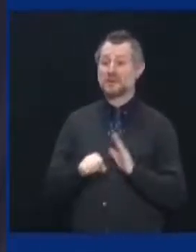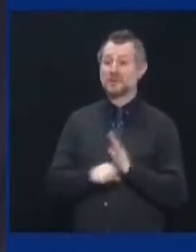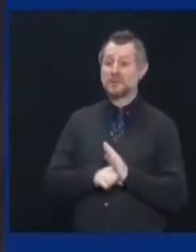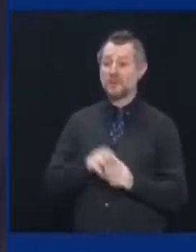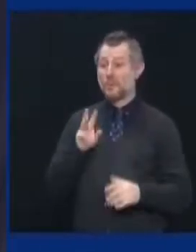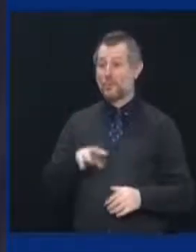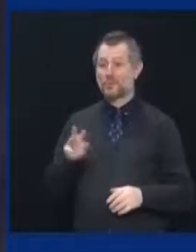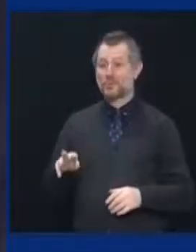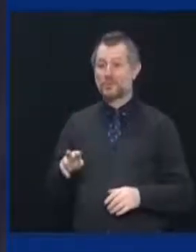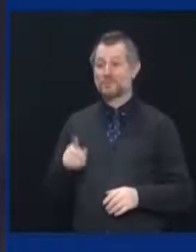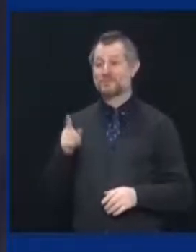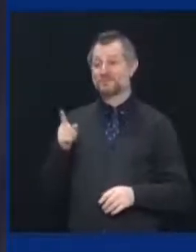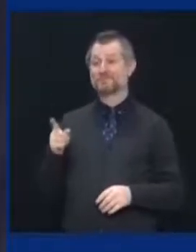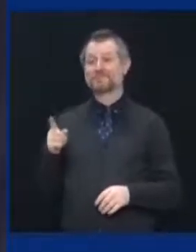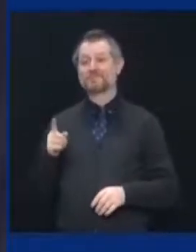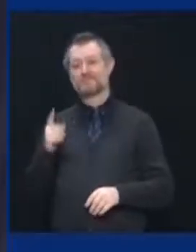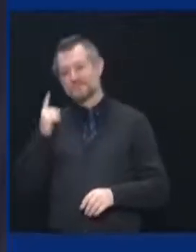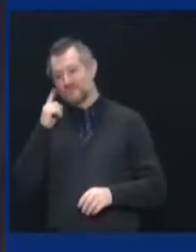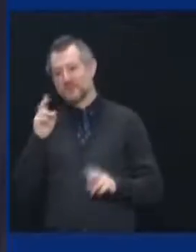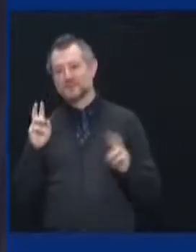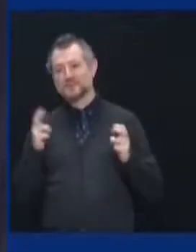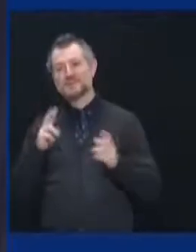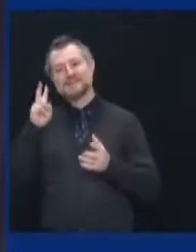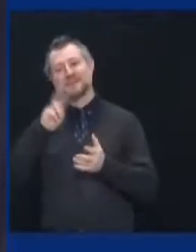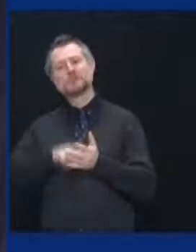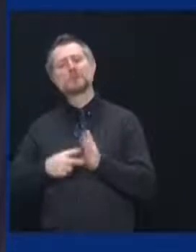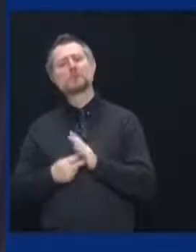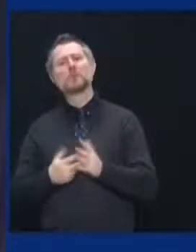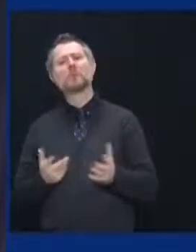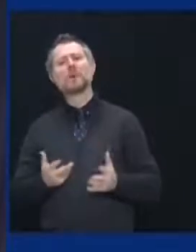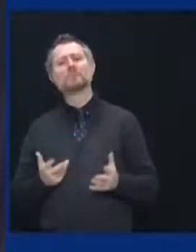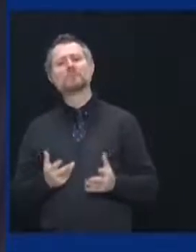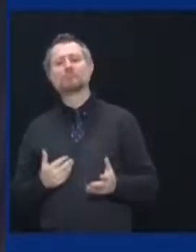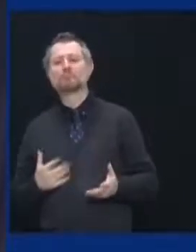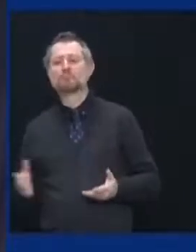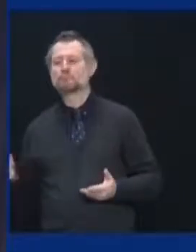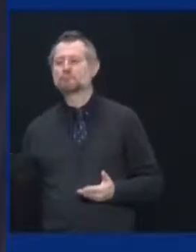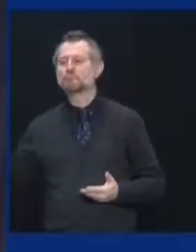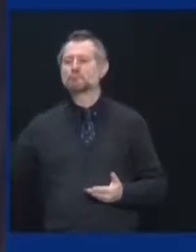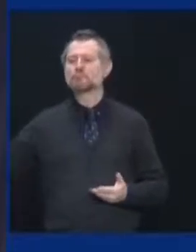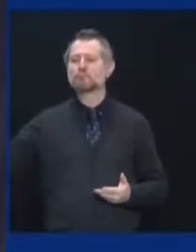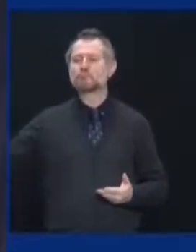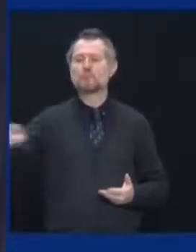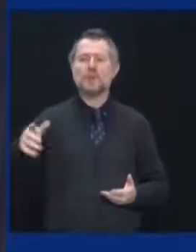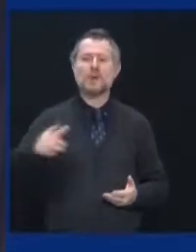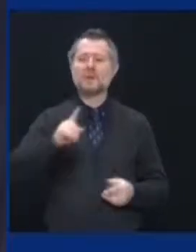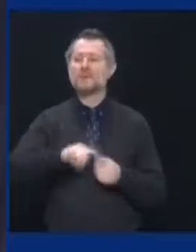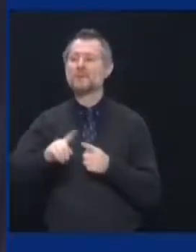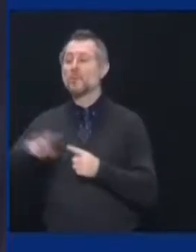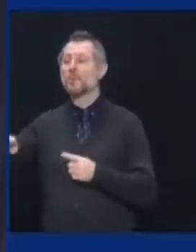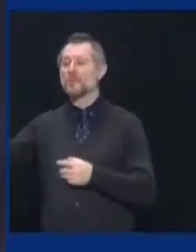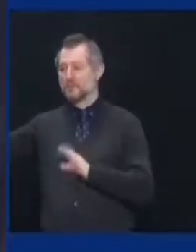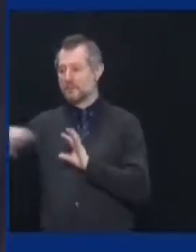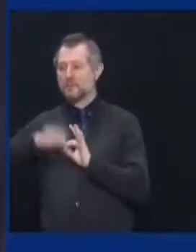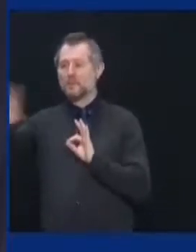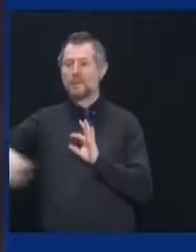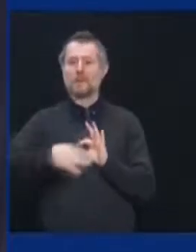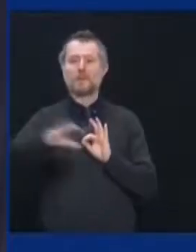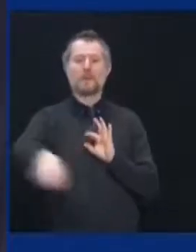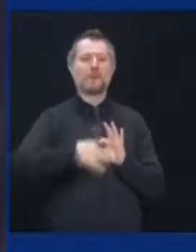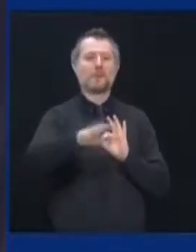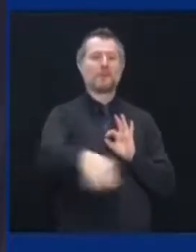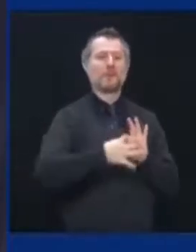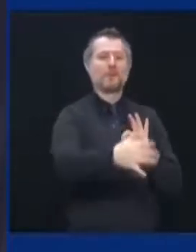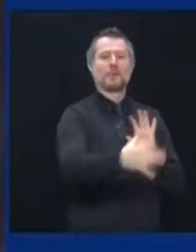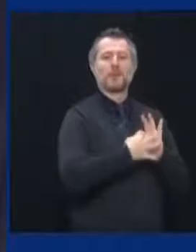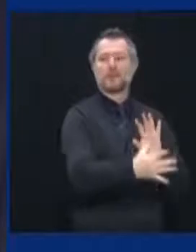really an assemblage of available websites. But yeah, it said CVS